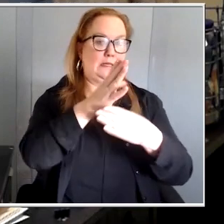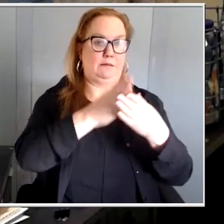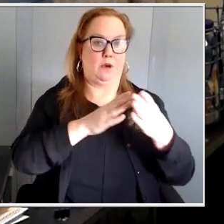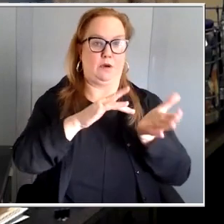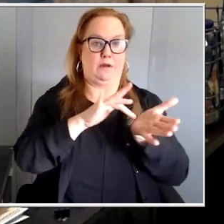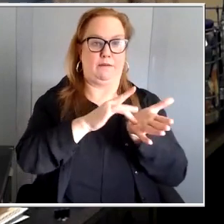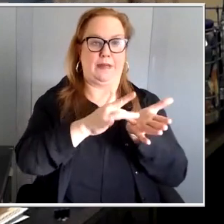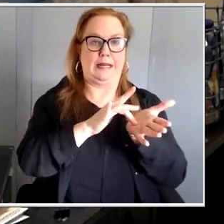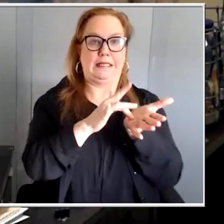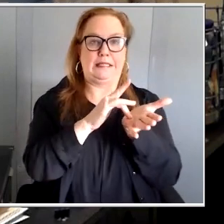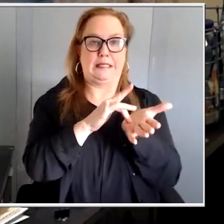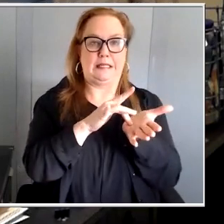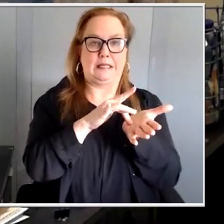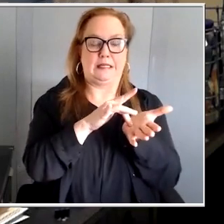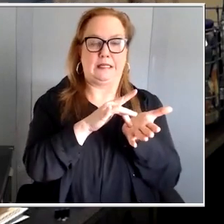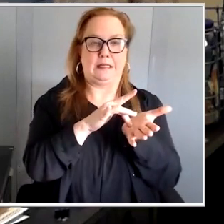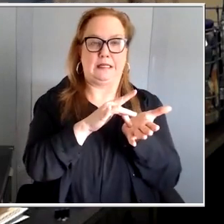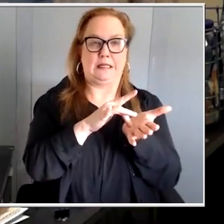medicine.